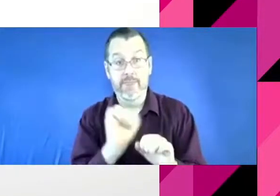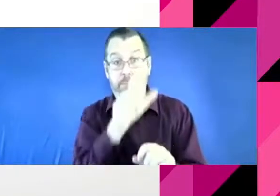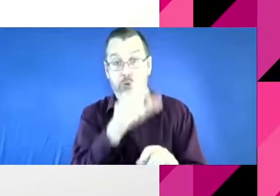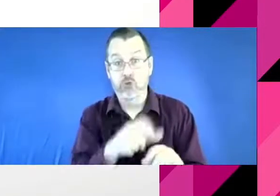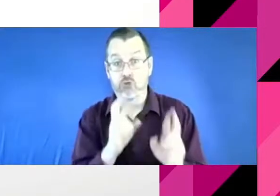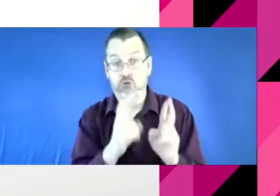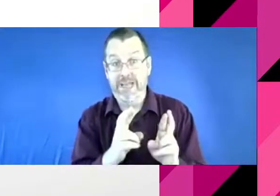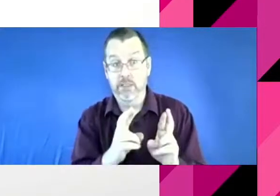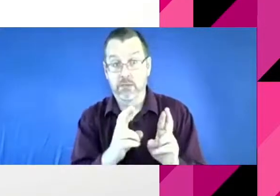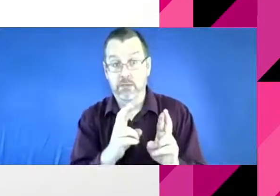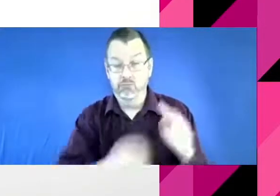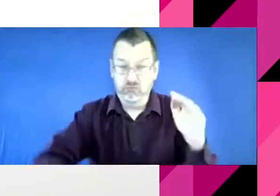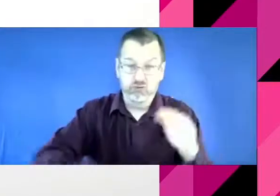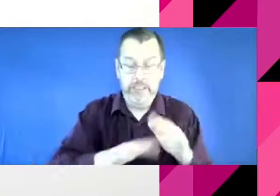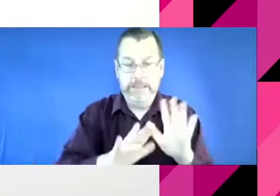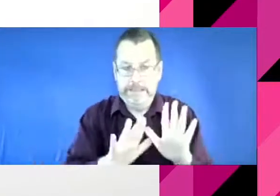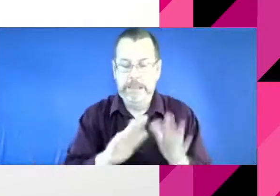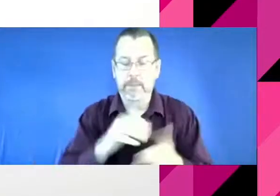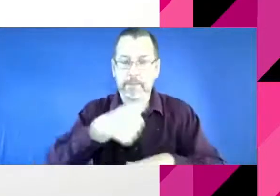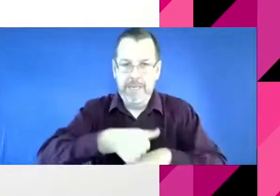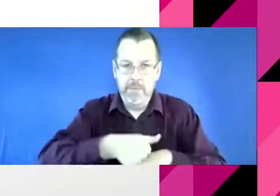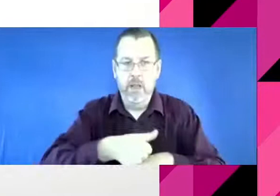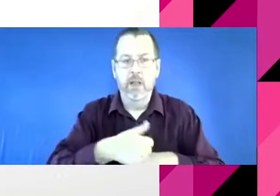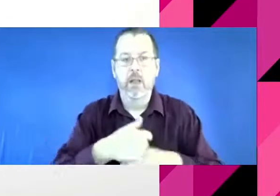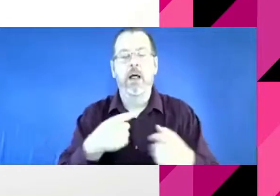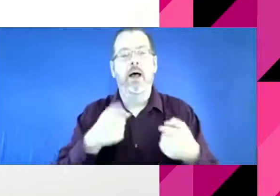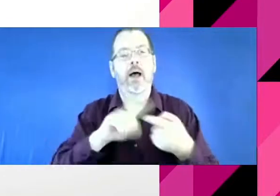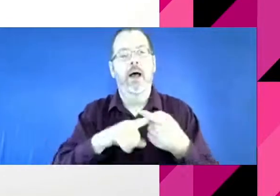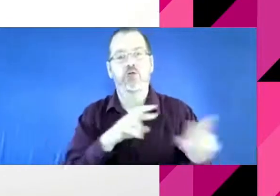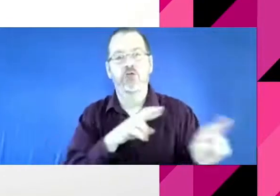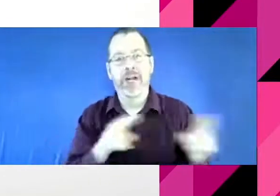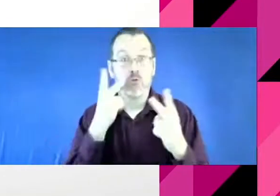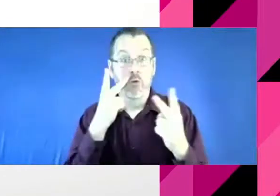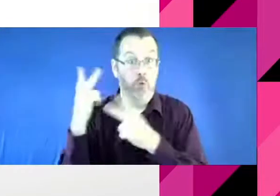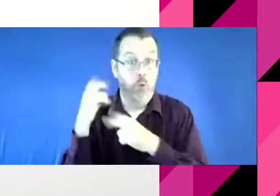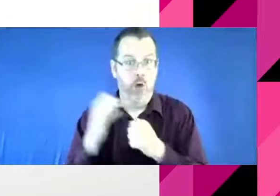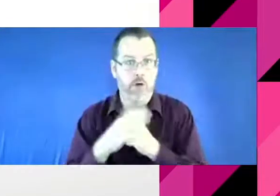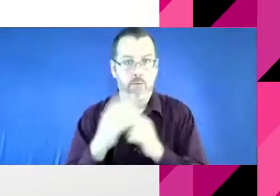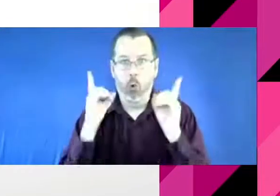and most significantly, I think anyway, regular review of orders.